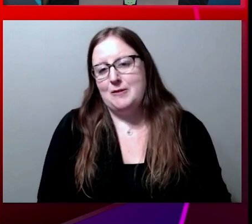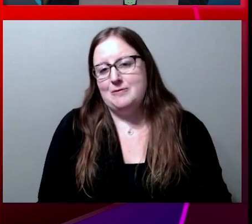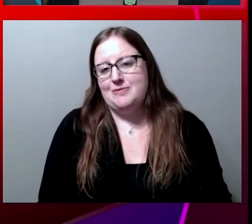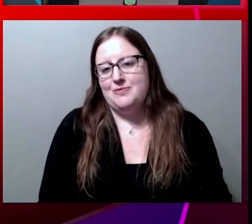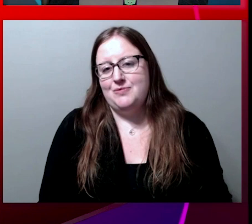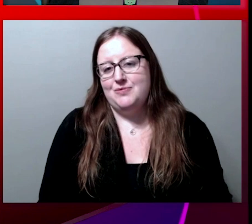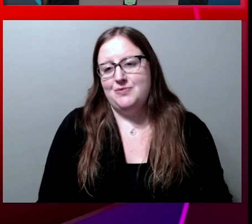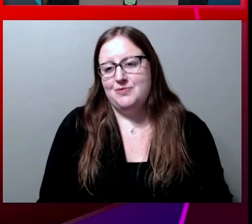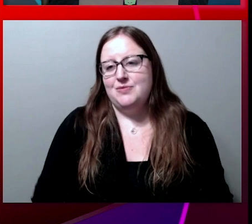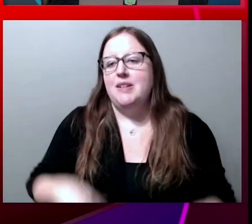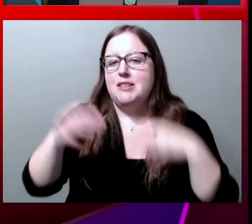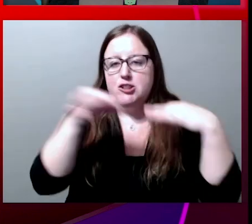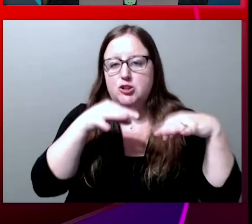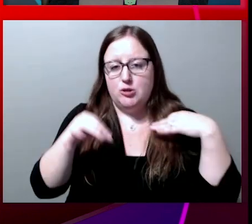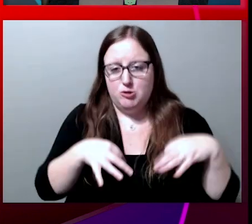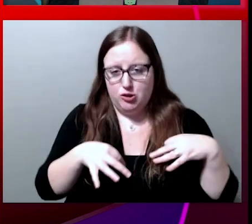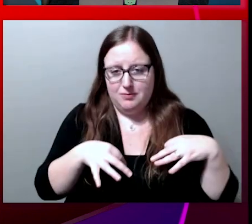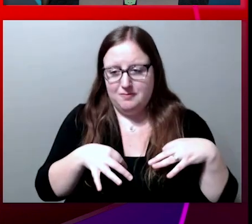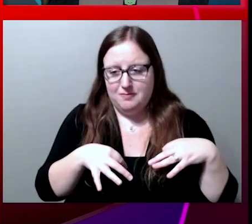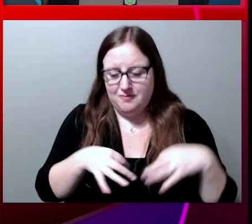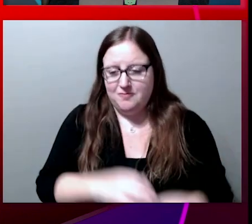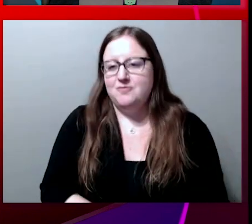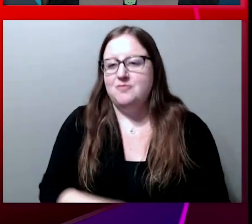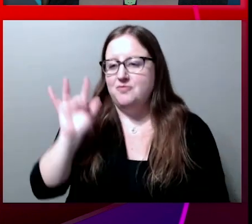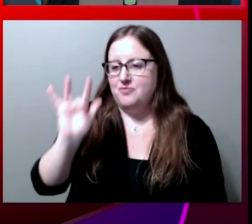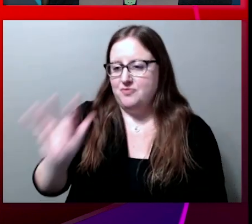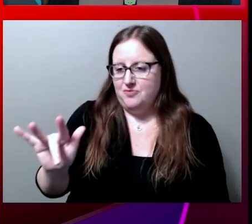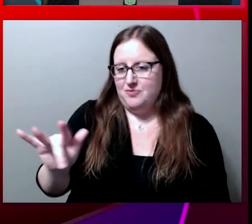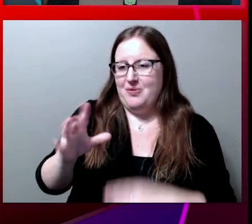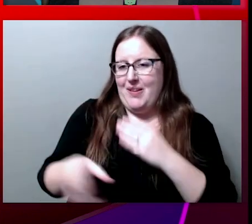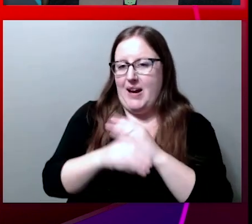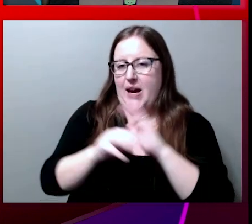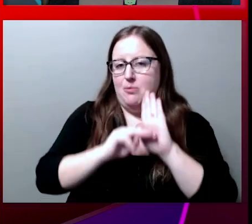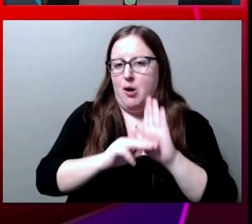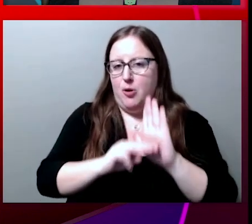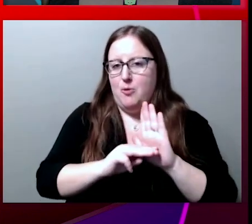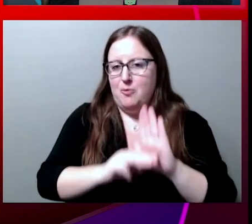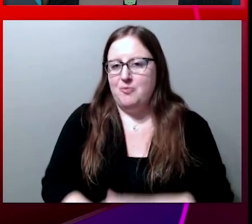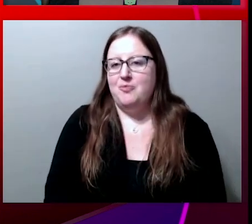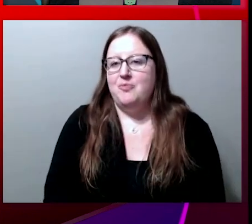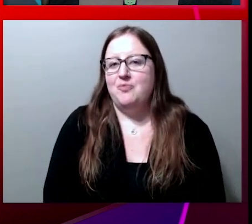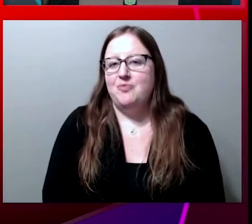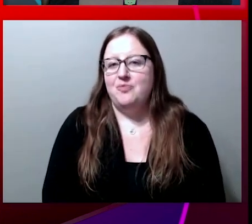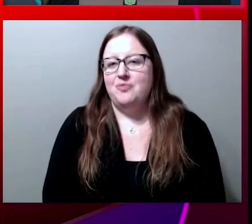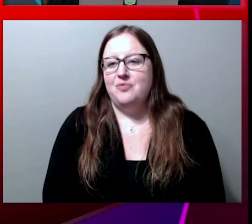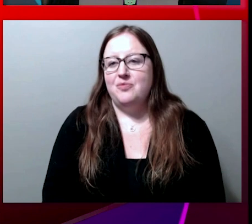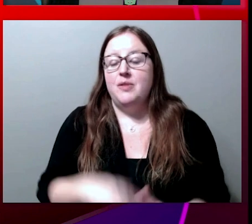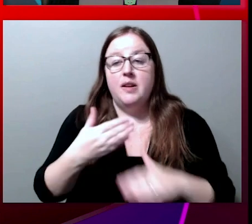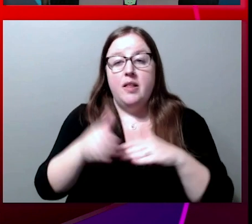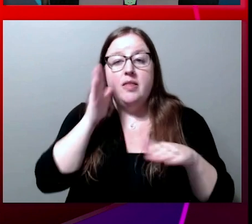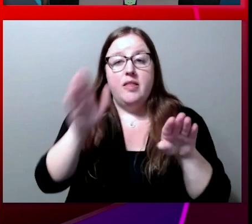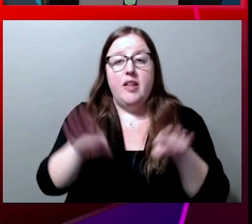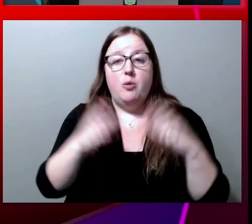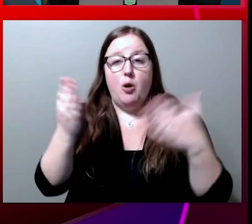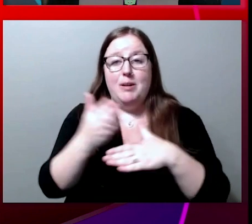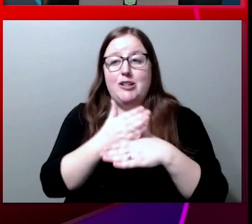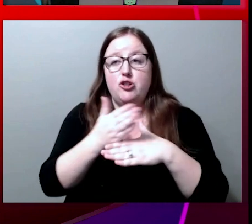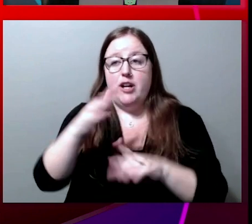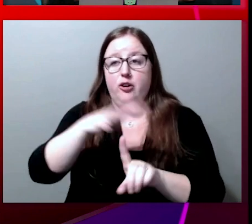and description and press add model. Then it will open up a shared